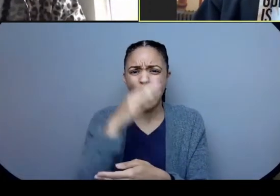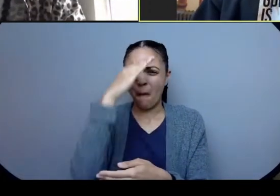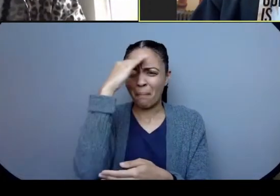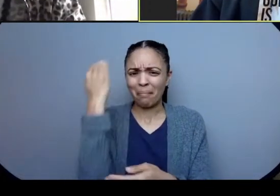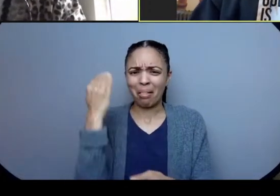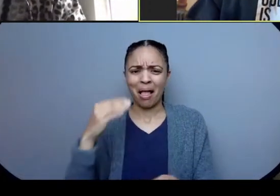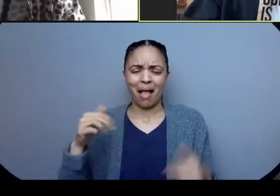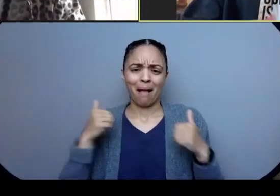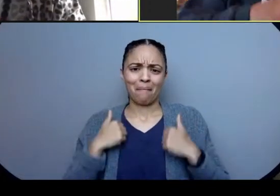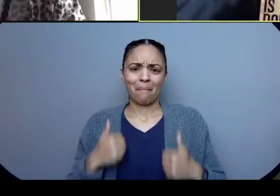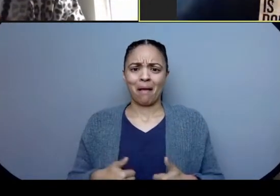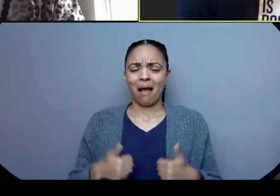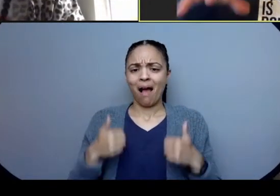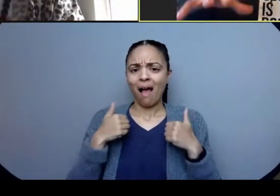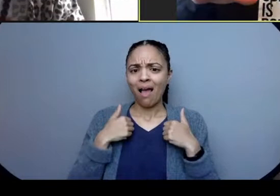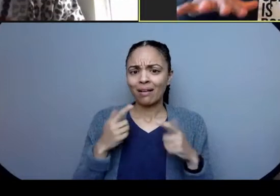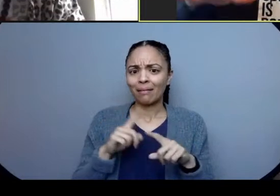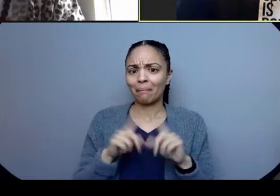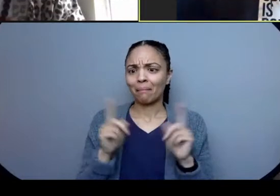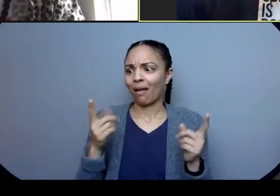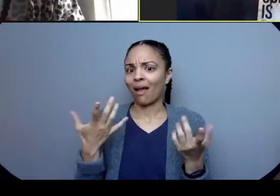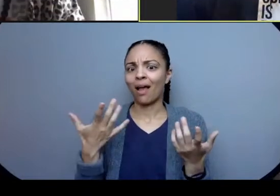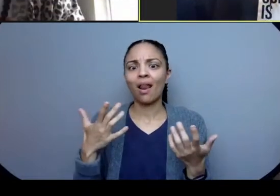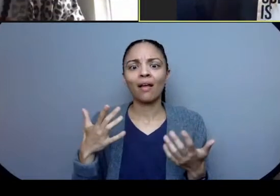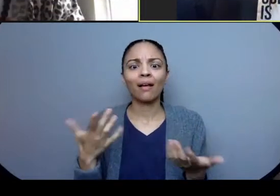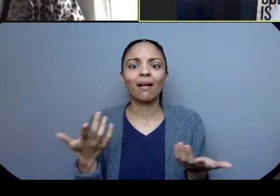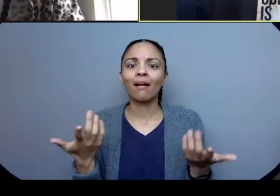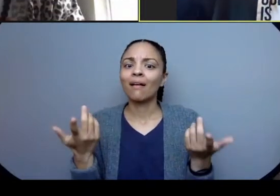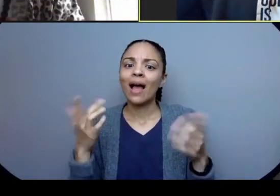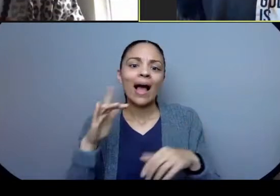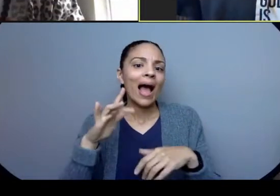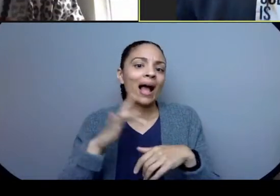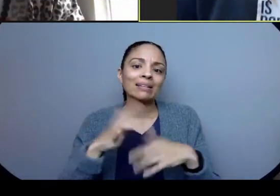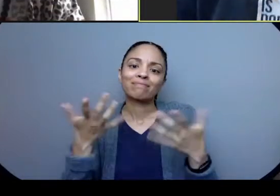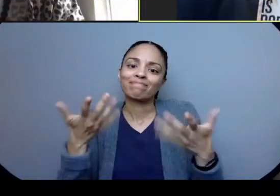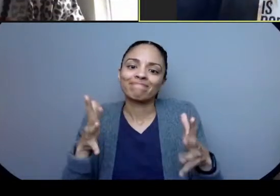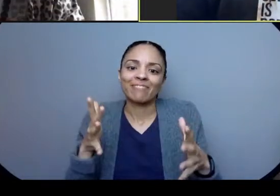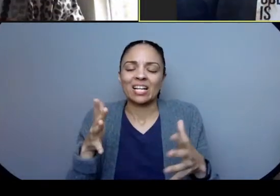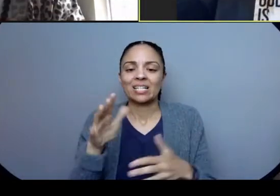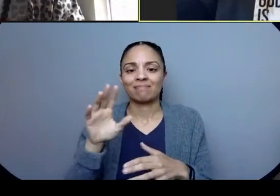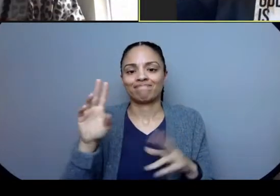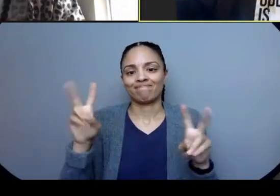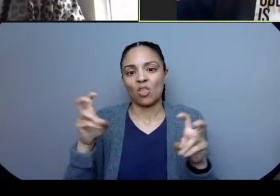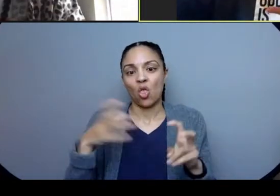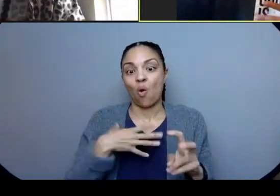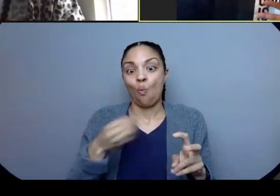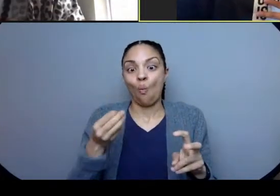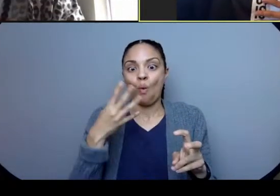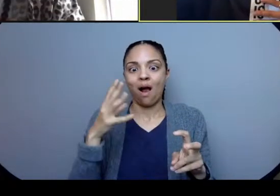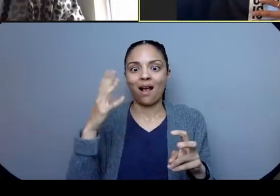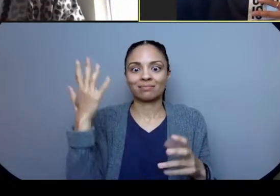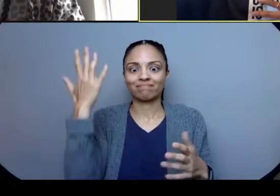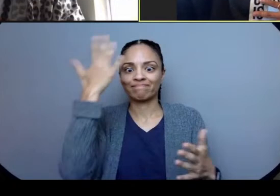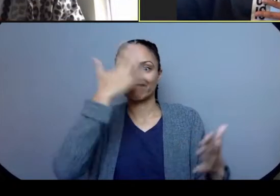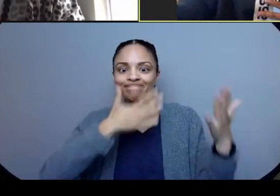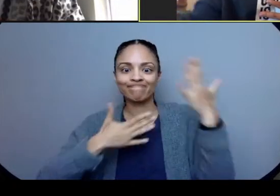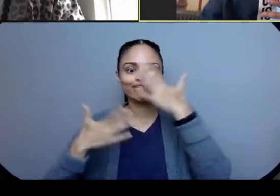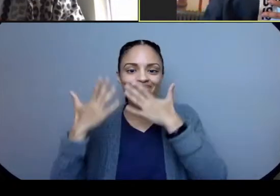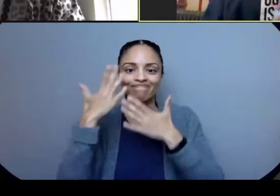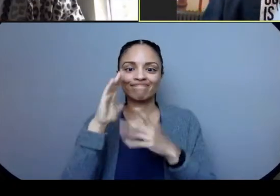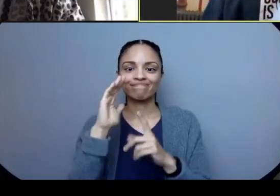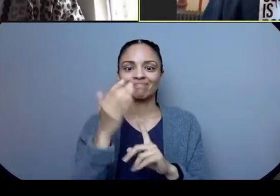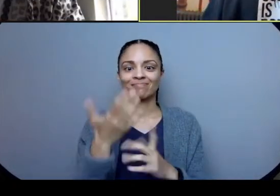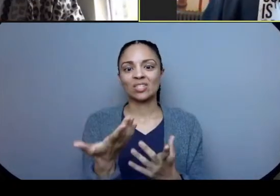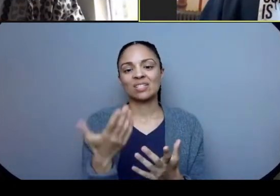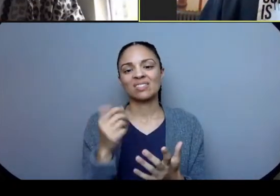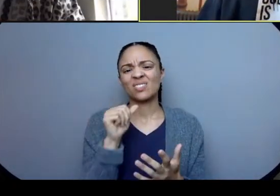you get these boys from white boys and other boys not of color from all over the world. And, you know, it's not no longer speaking to